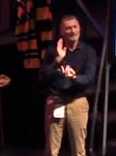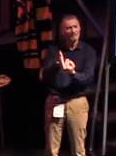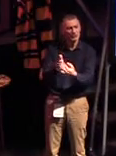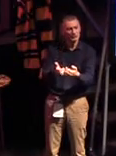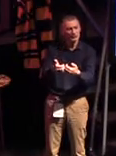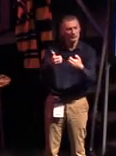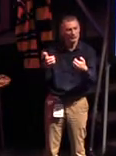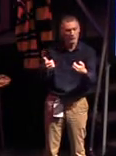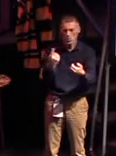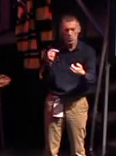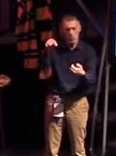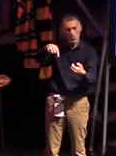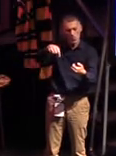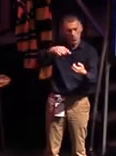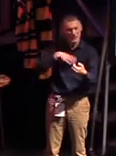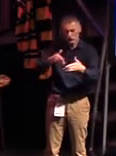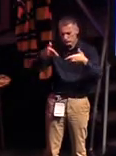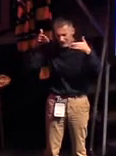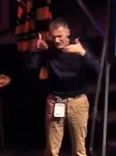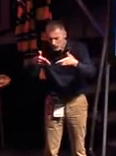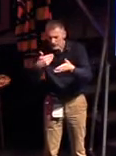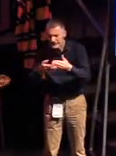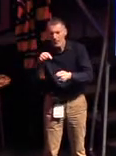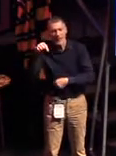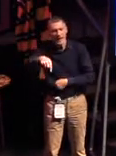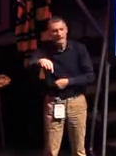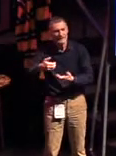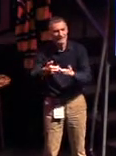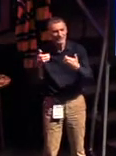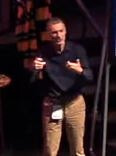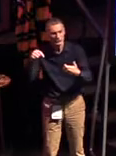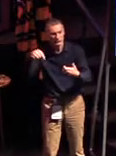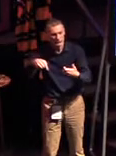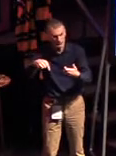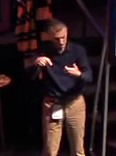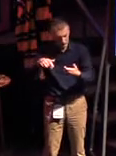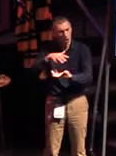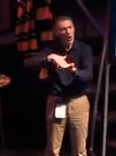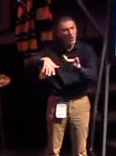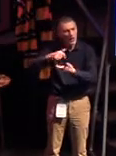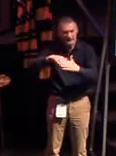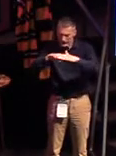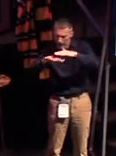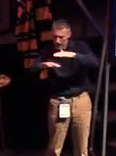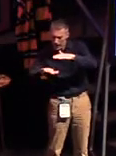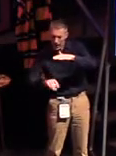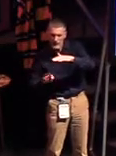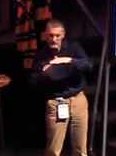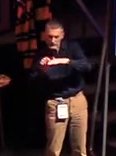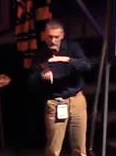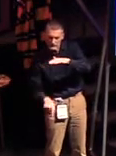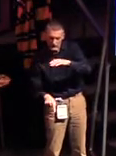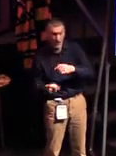will get nowhere. It is a complex issue. It has very many layers, but in my view, there is